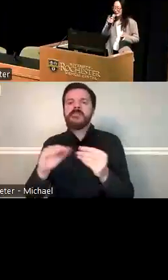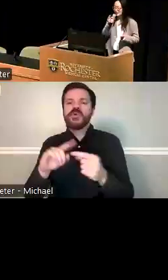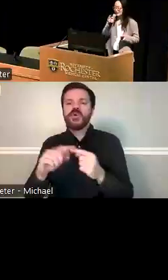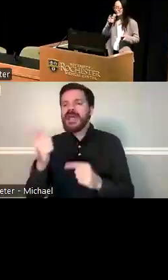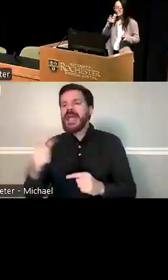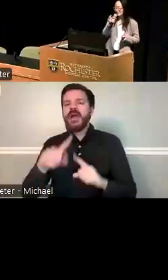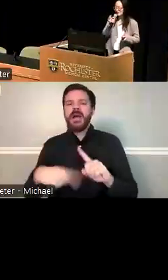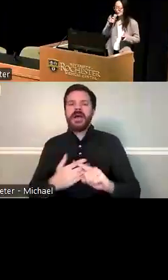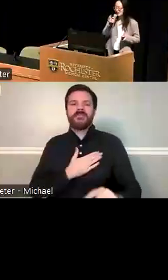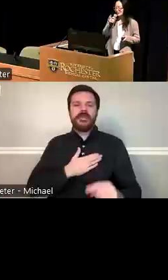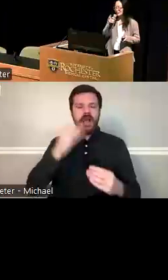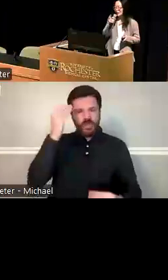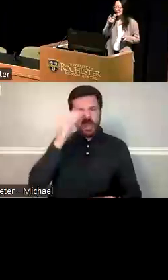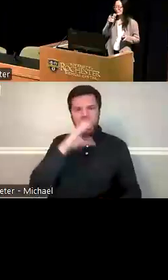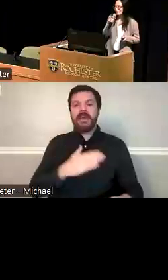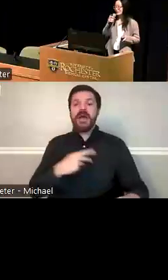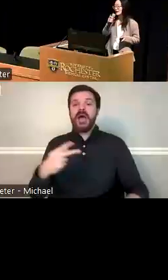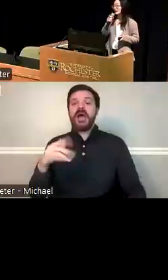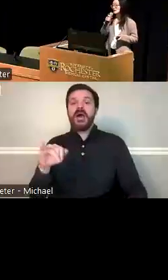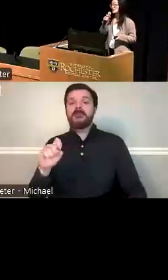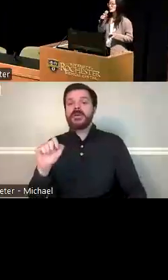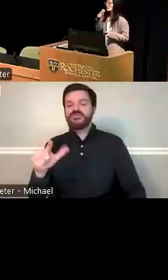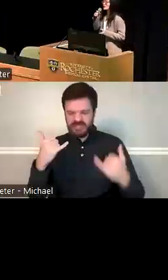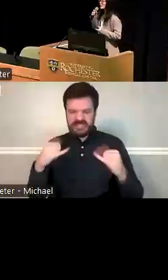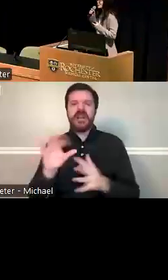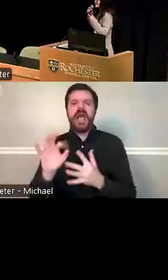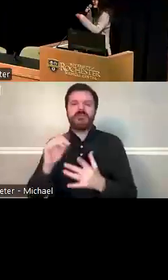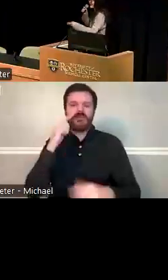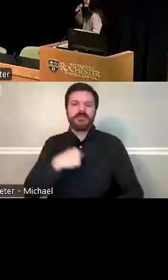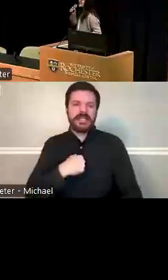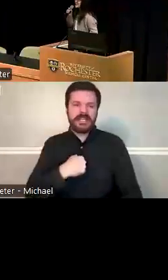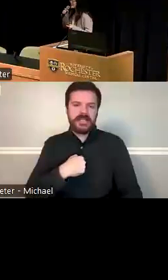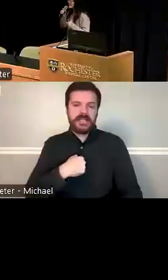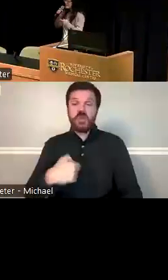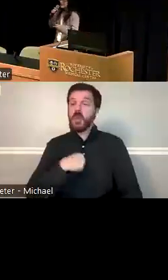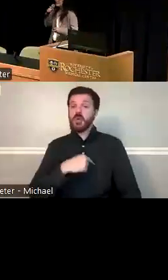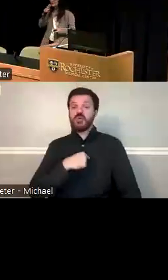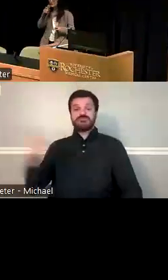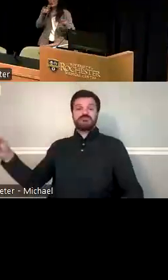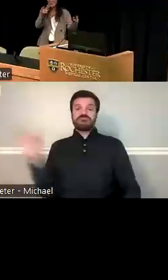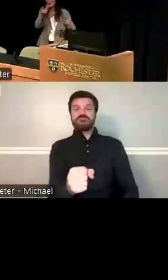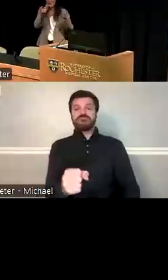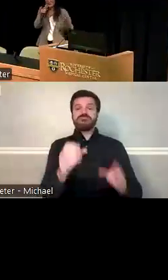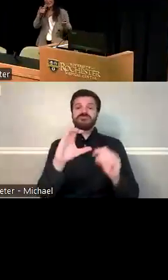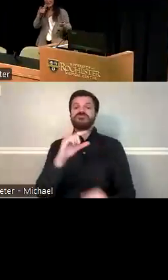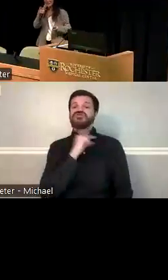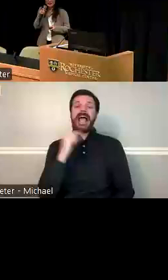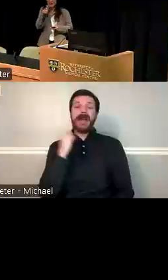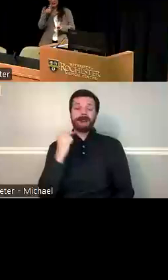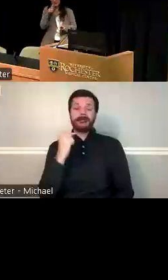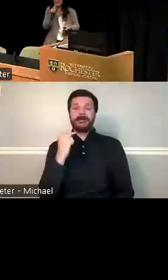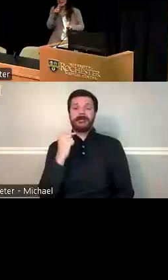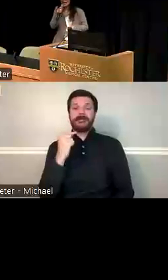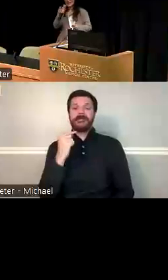thoughts, and my pistol is still an option for me. So we throw a chaplain into a service member who remembered all of these details